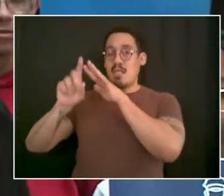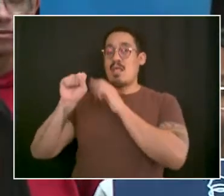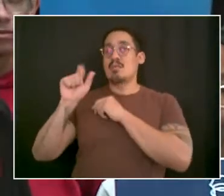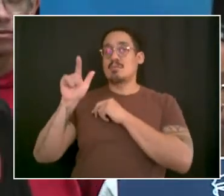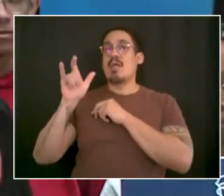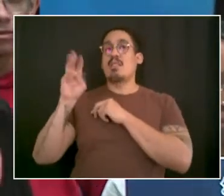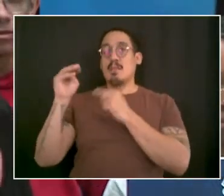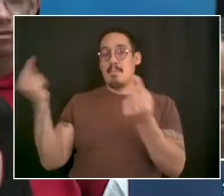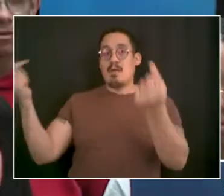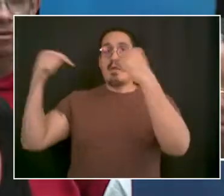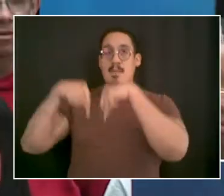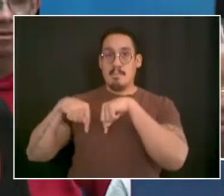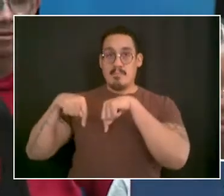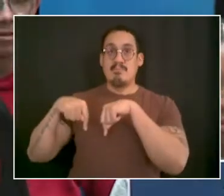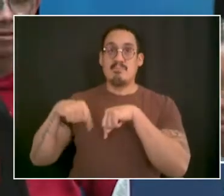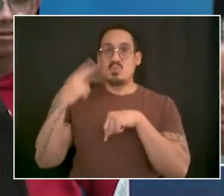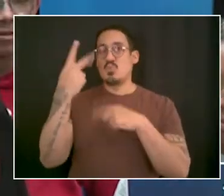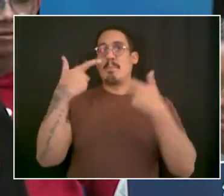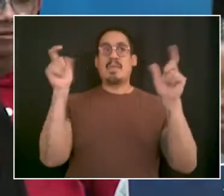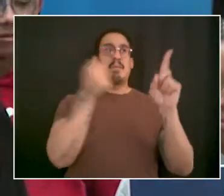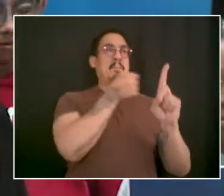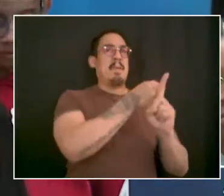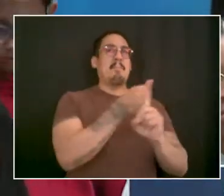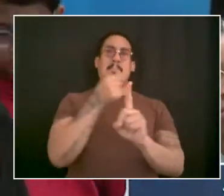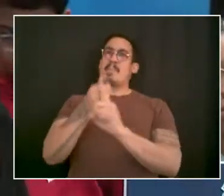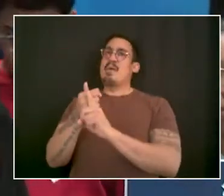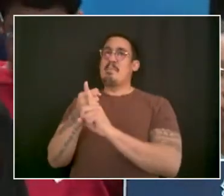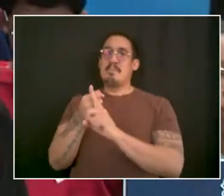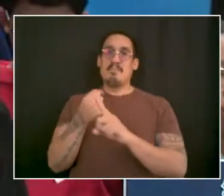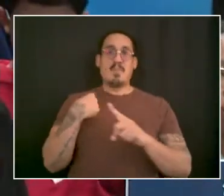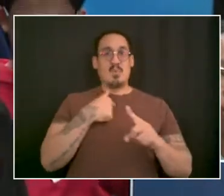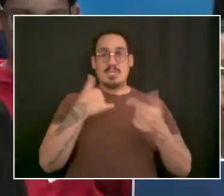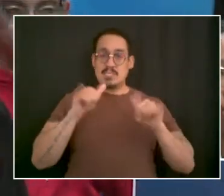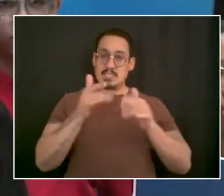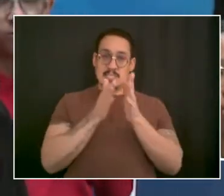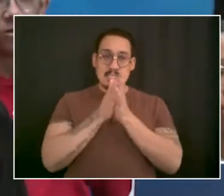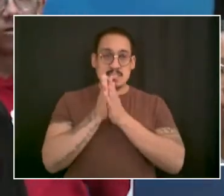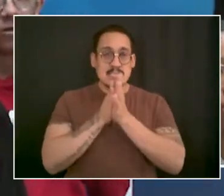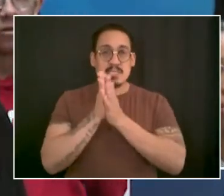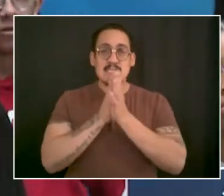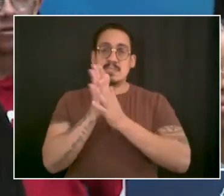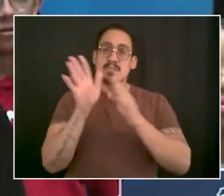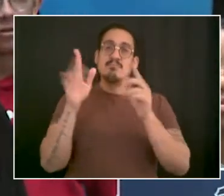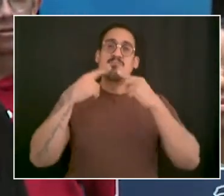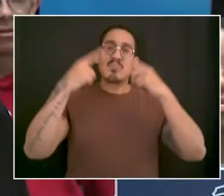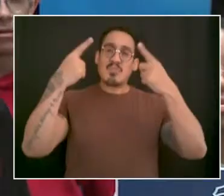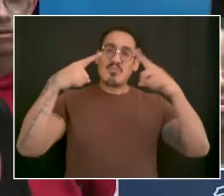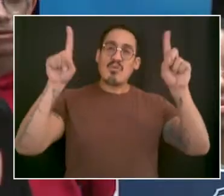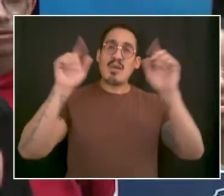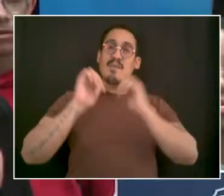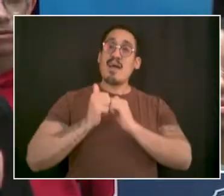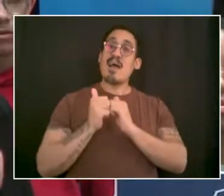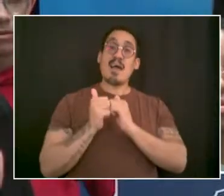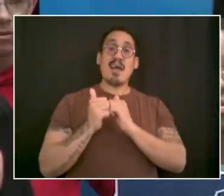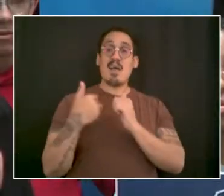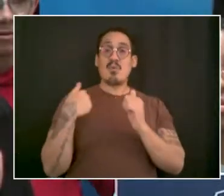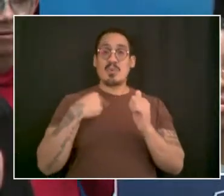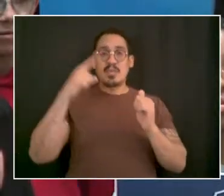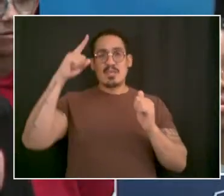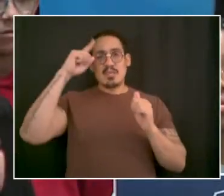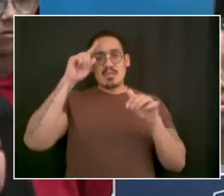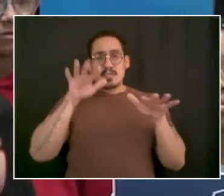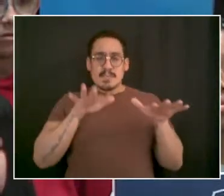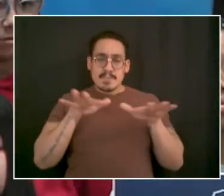in helping New York City thrive by keeping a cool head and taking decisive action. If you don't believe me,